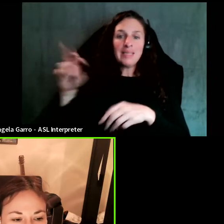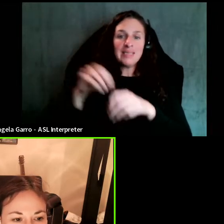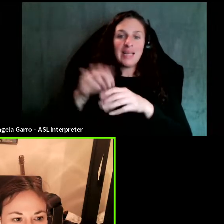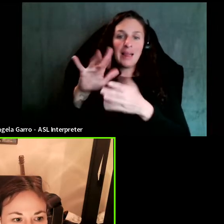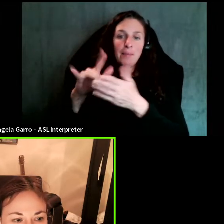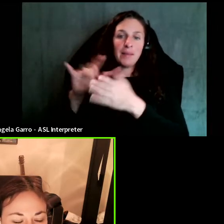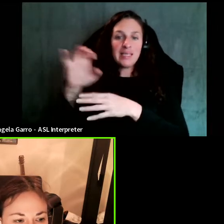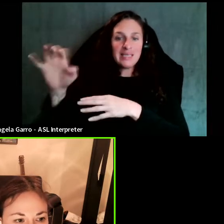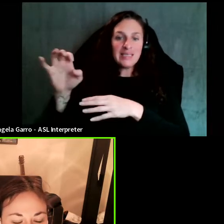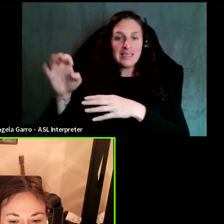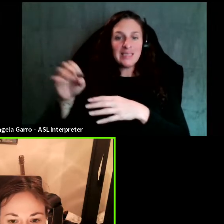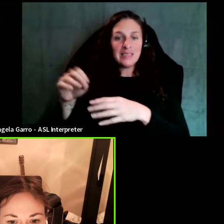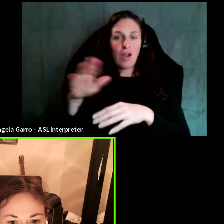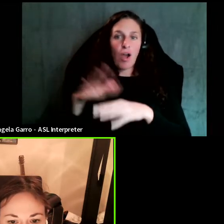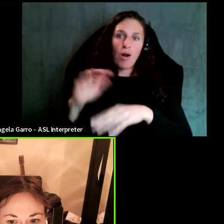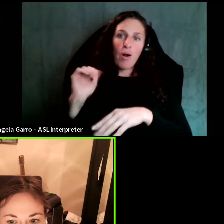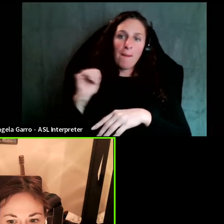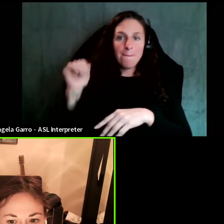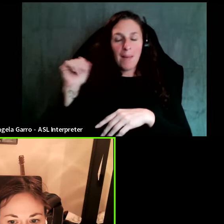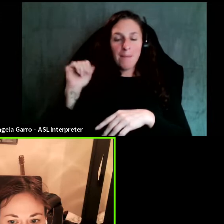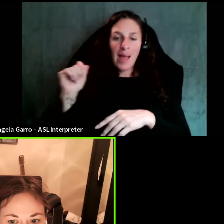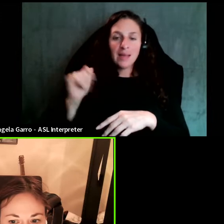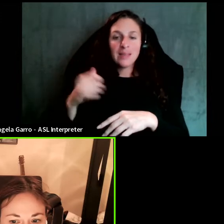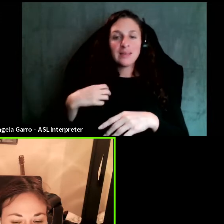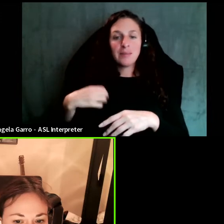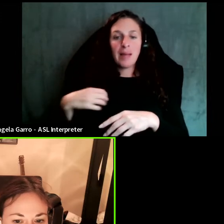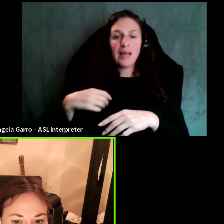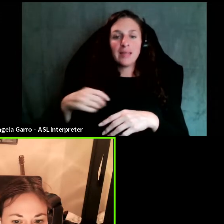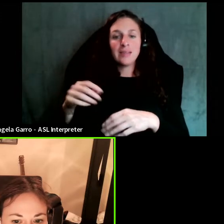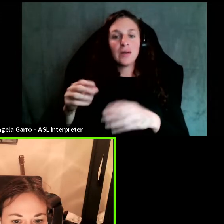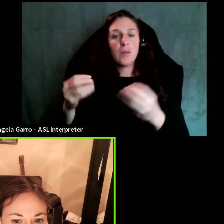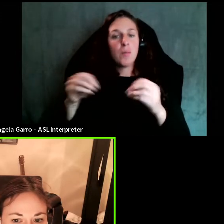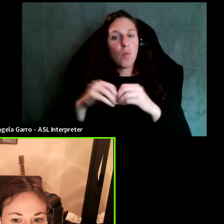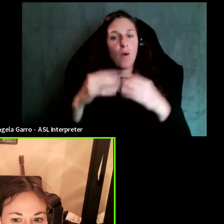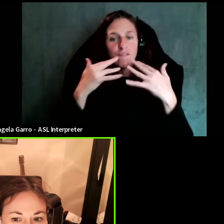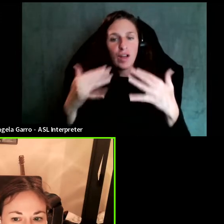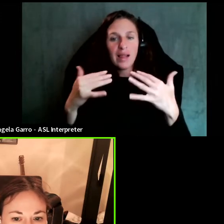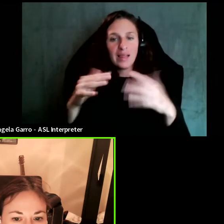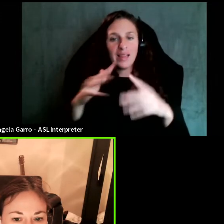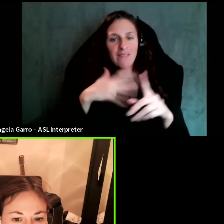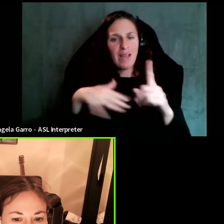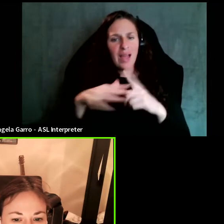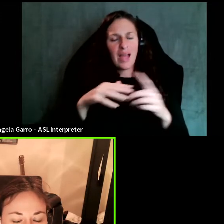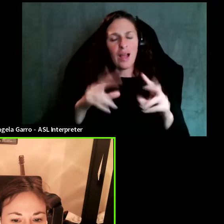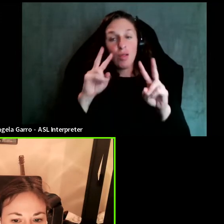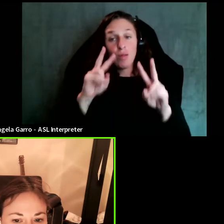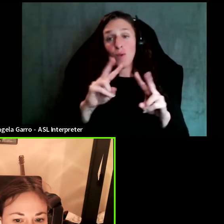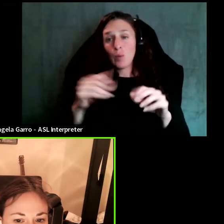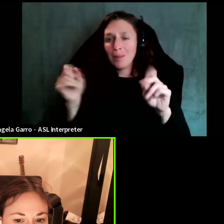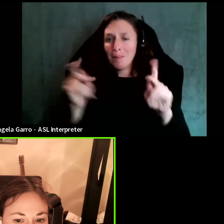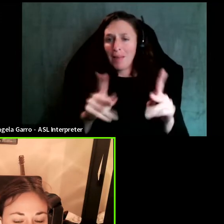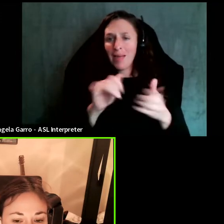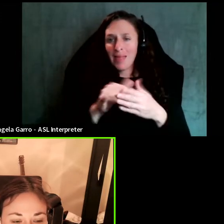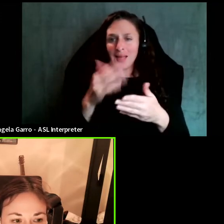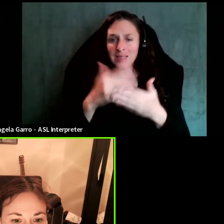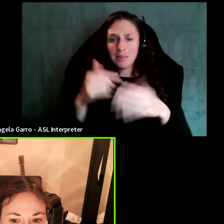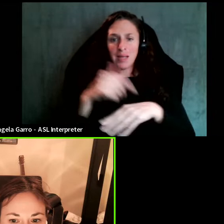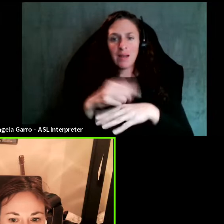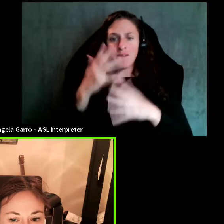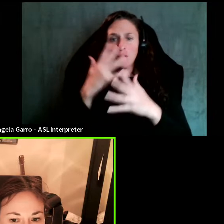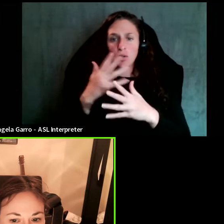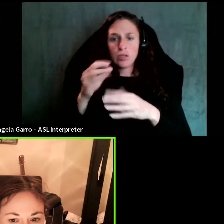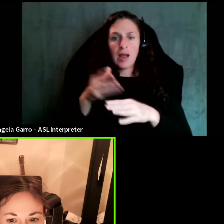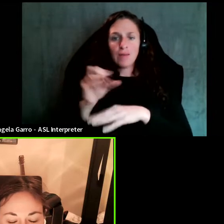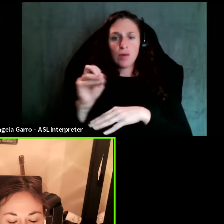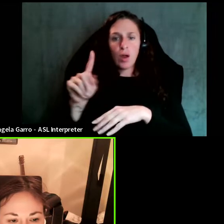much friendlier environment. I look forward to when we can return to that someday. Unfortunately, after October 7th, a lot of